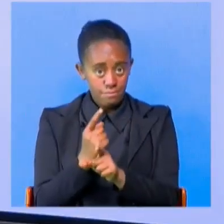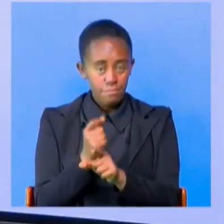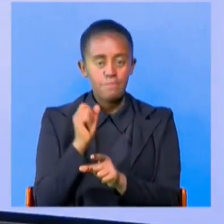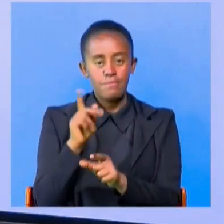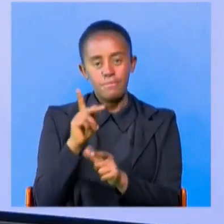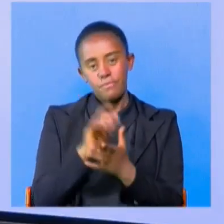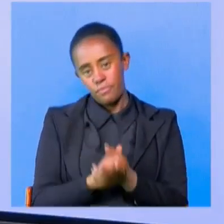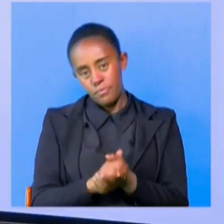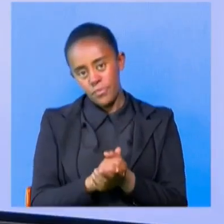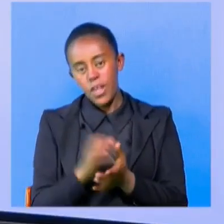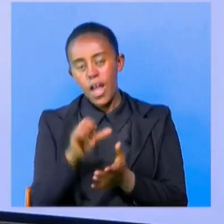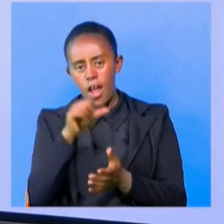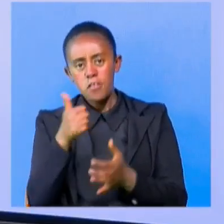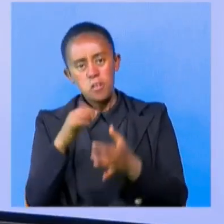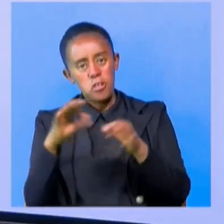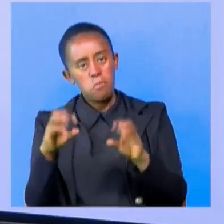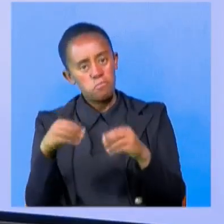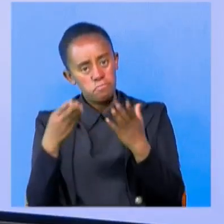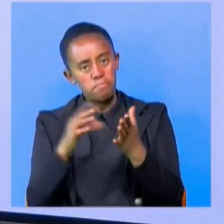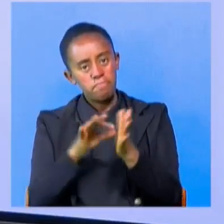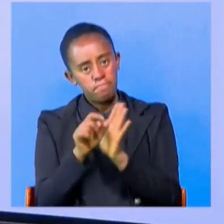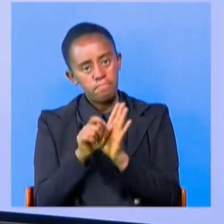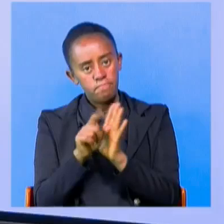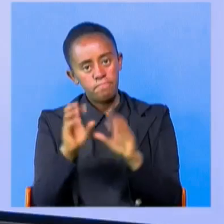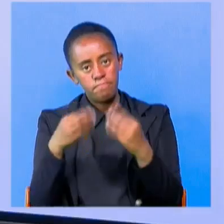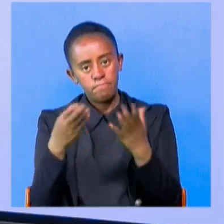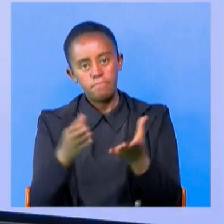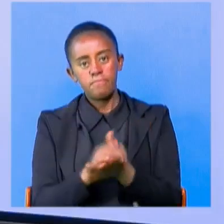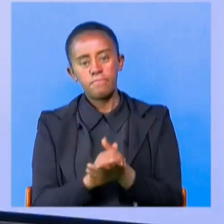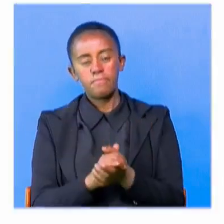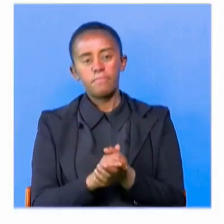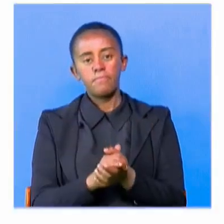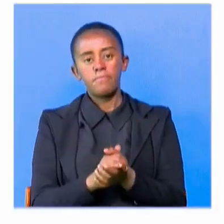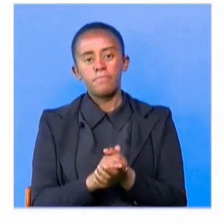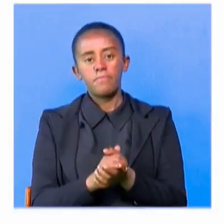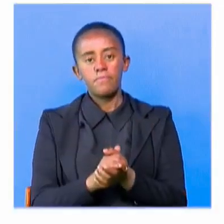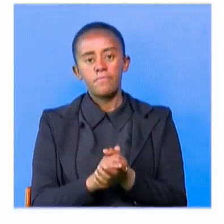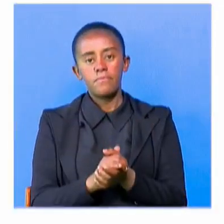that. Another example again. Example 2.